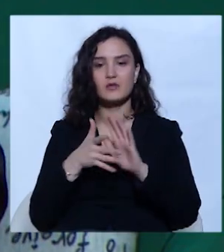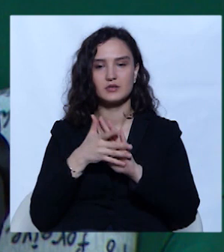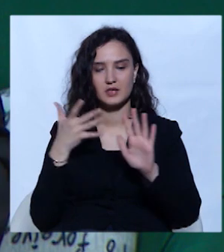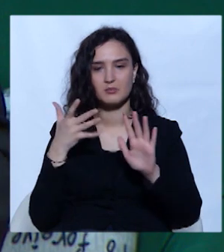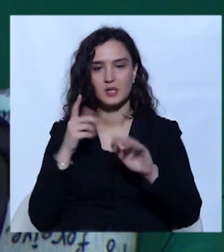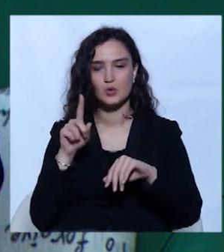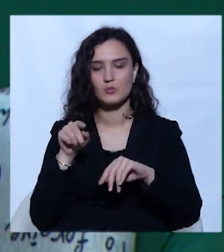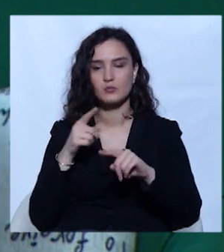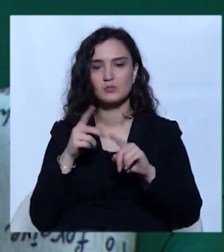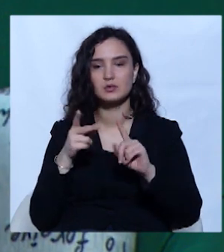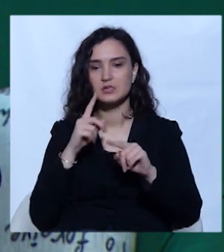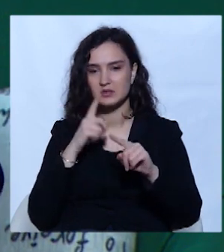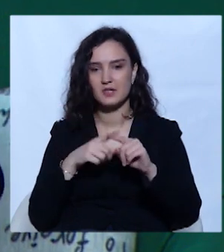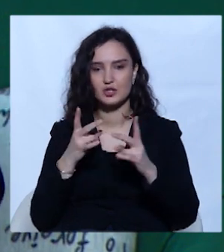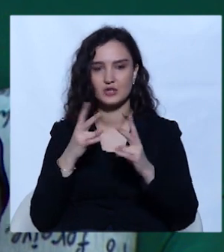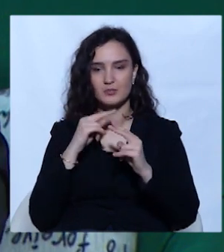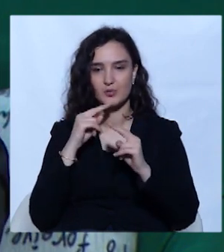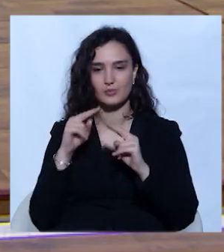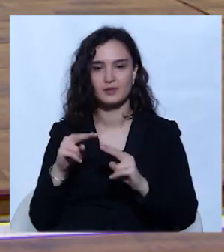understands that August needs the attention.